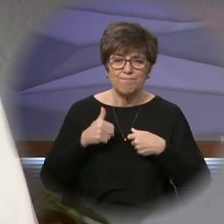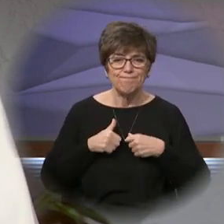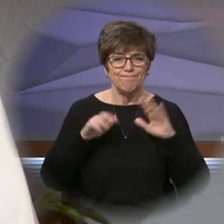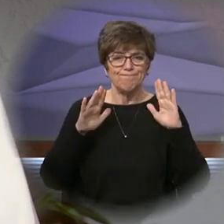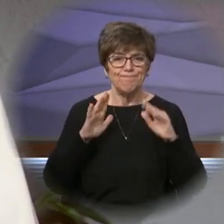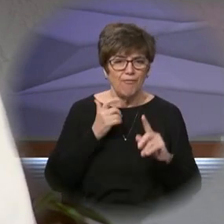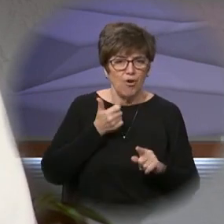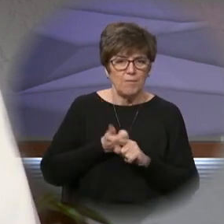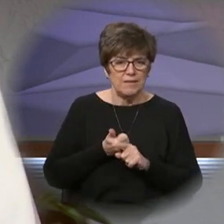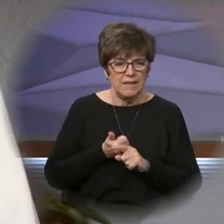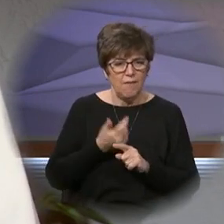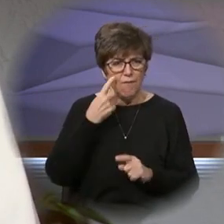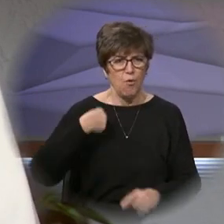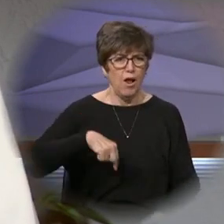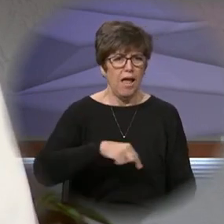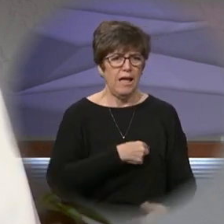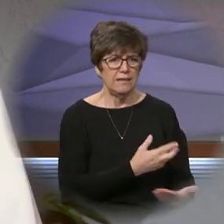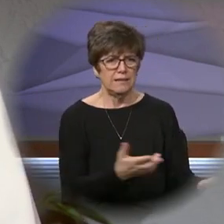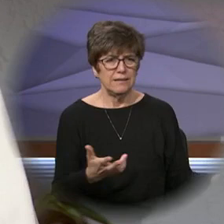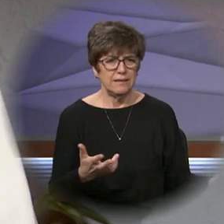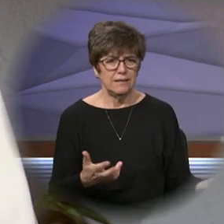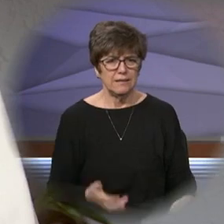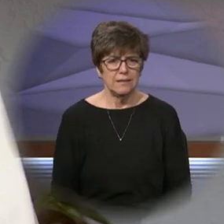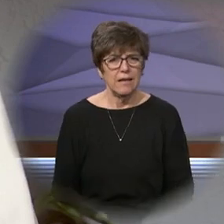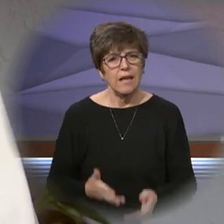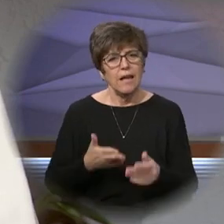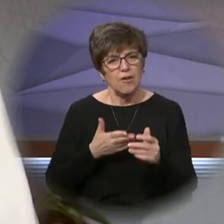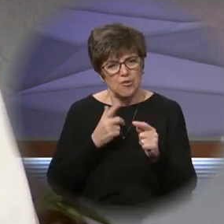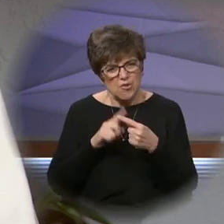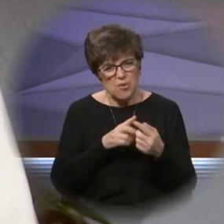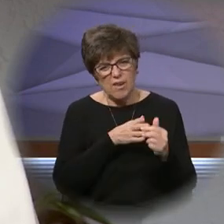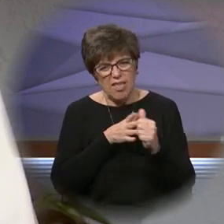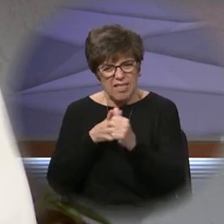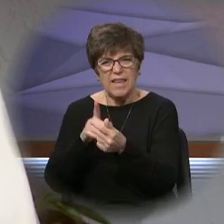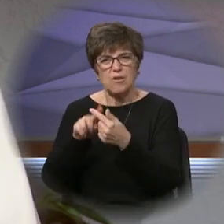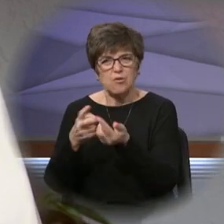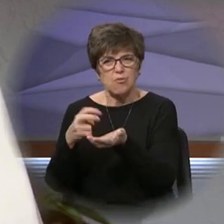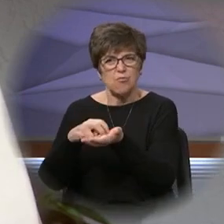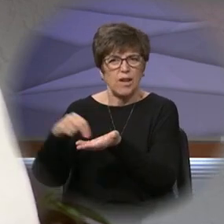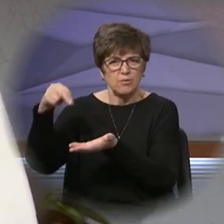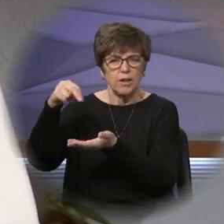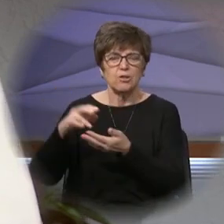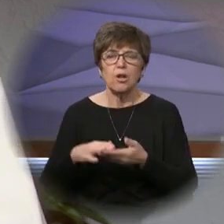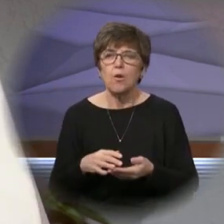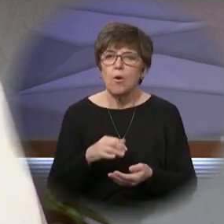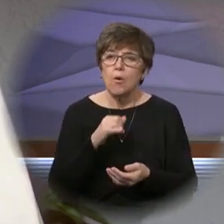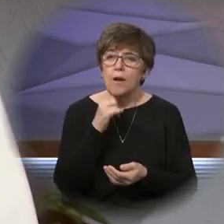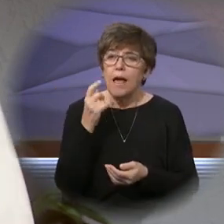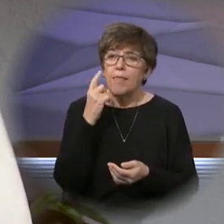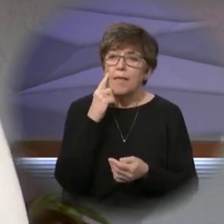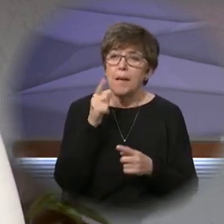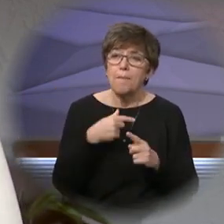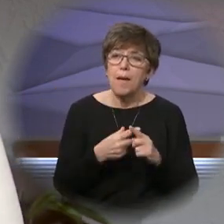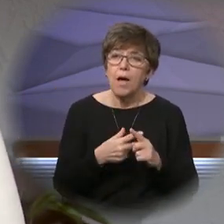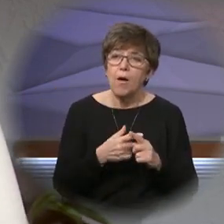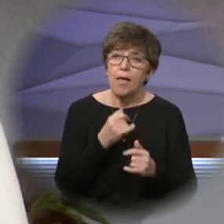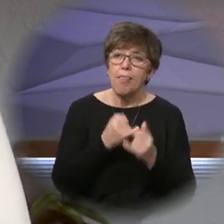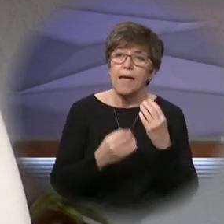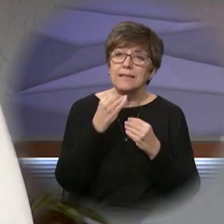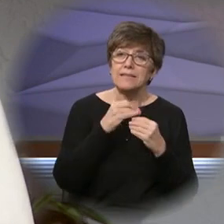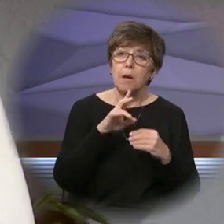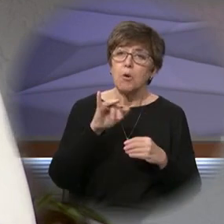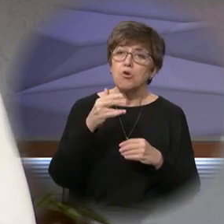himself for us, then lead to the resurrection. And so he is not thinking about at that Last Supper and Judas